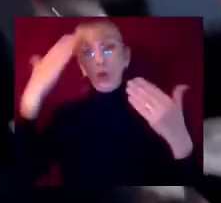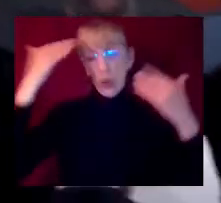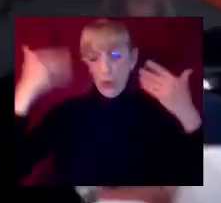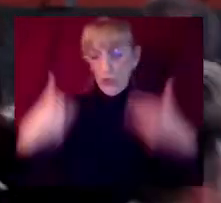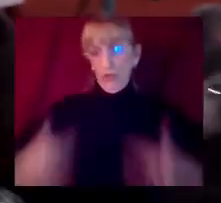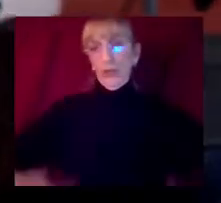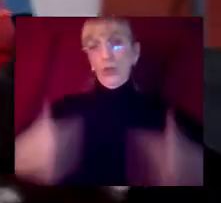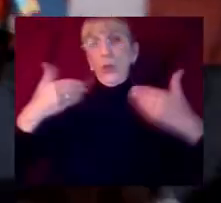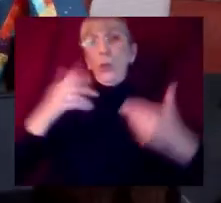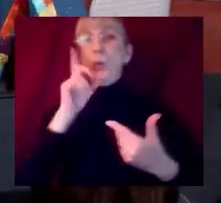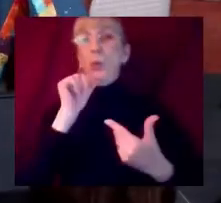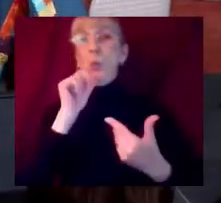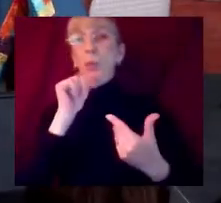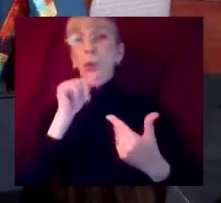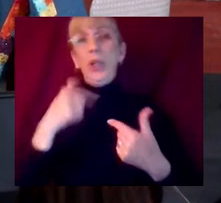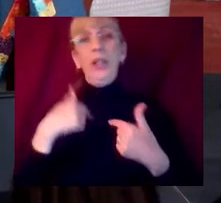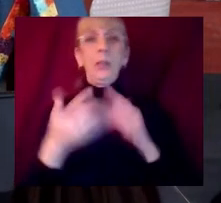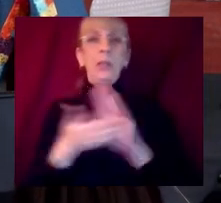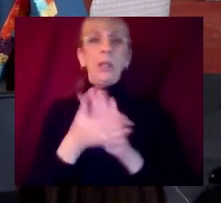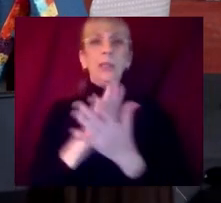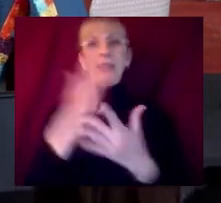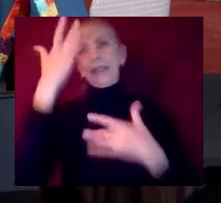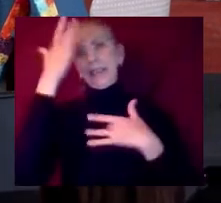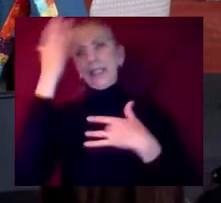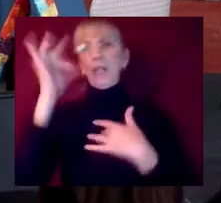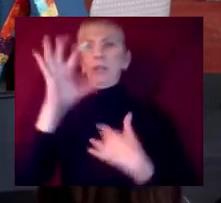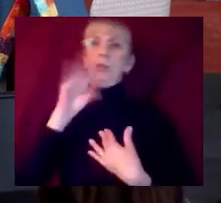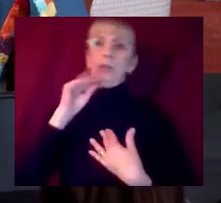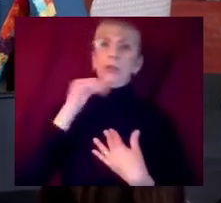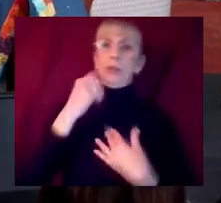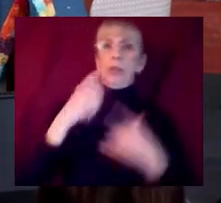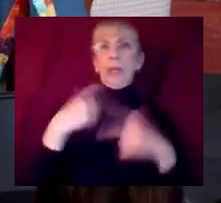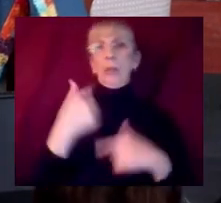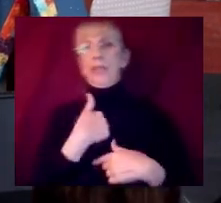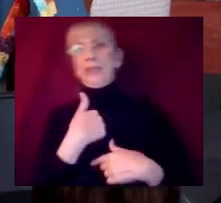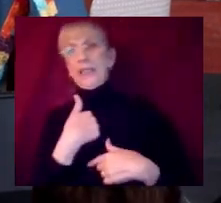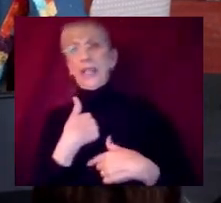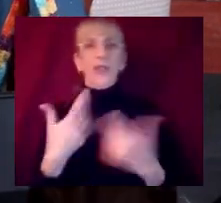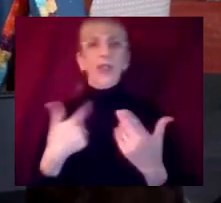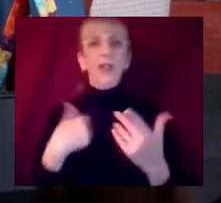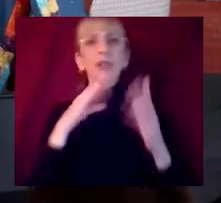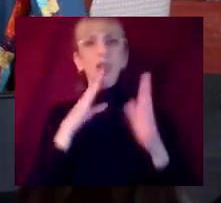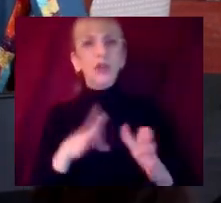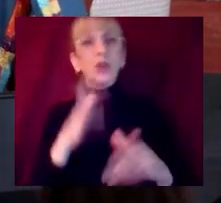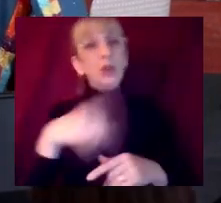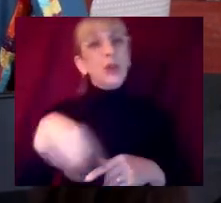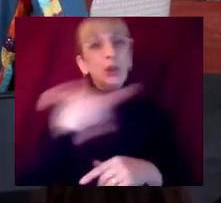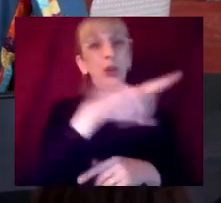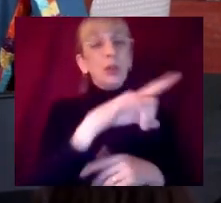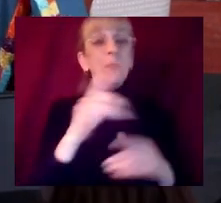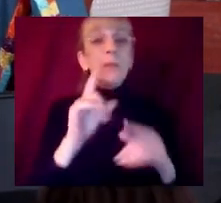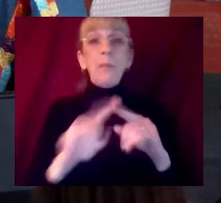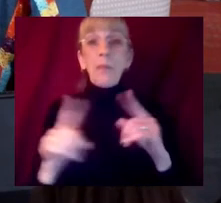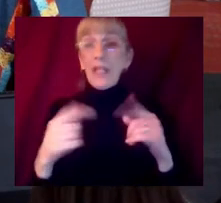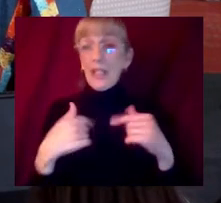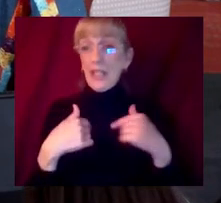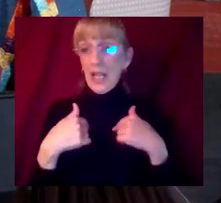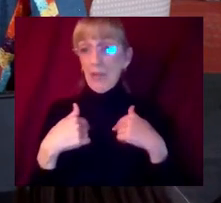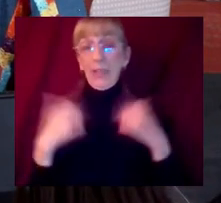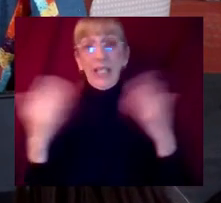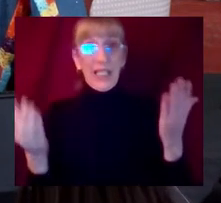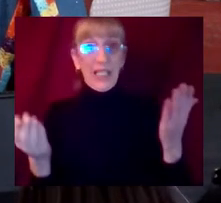over the place. I get sick of me myself. I'm pretty sure some of you are, but as long as I'm around, I'm going to